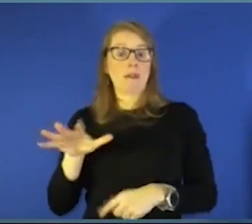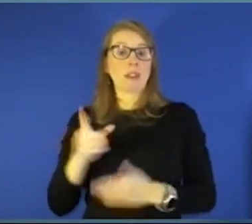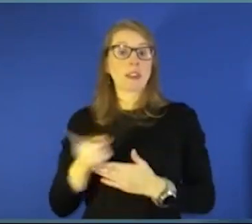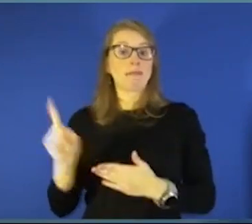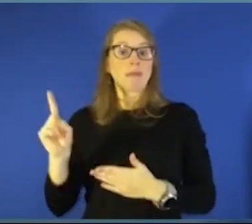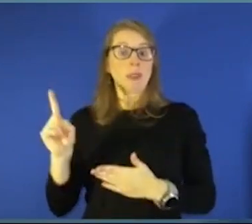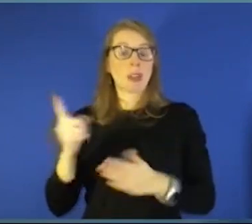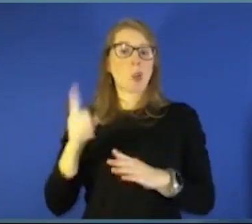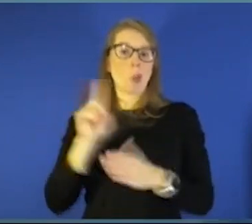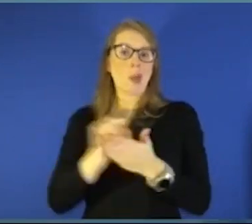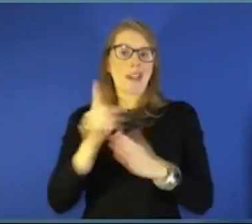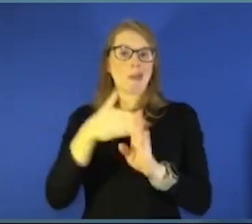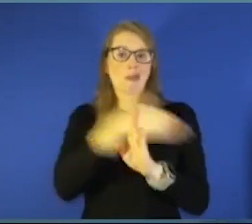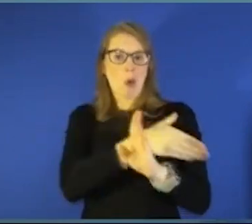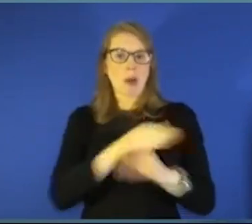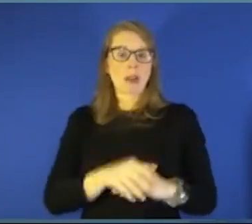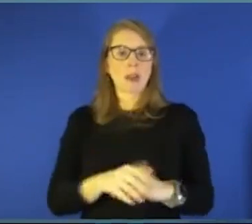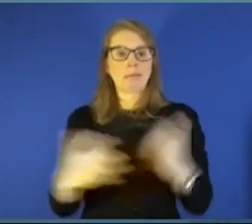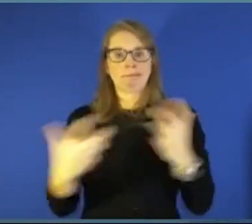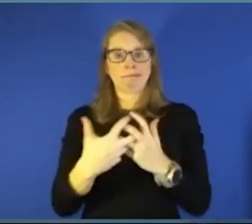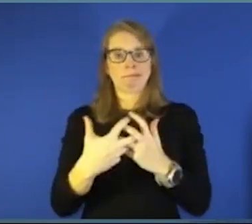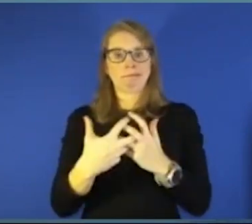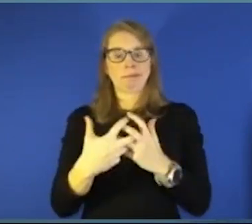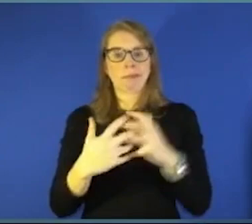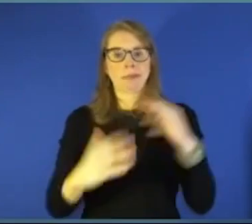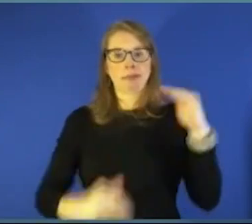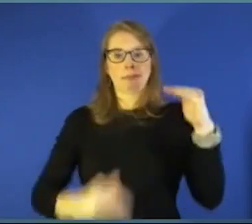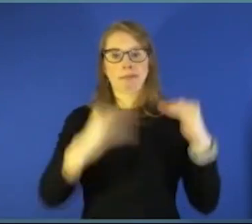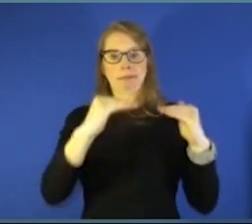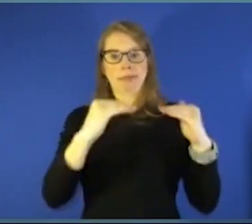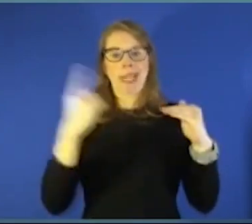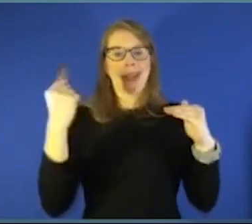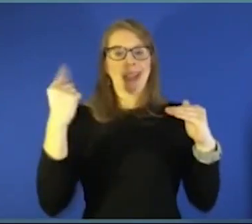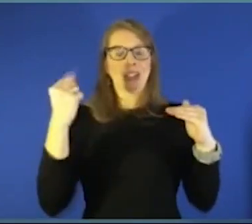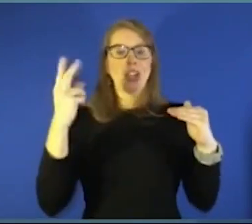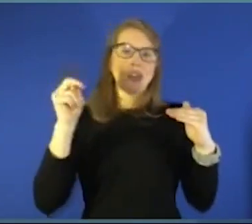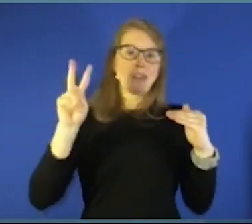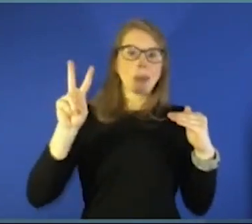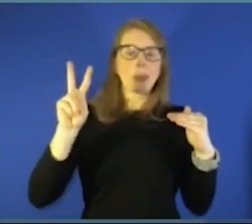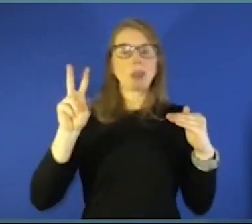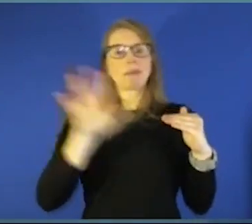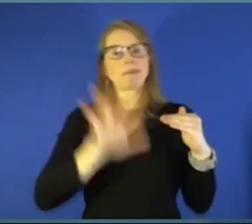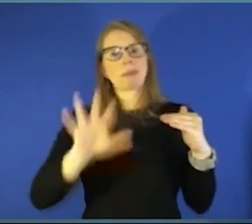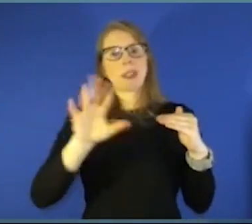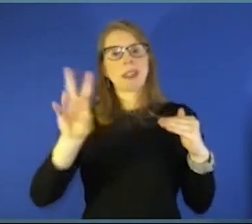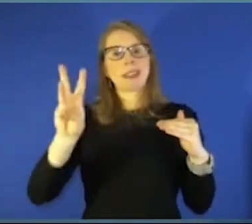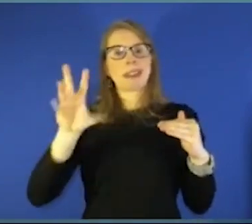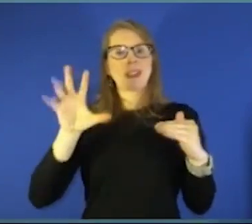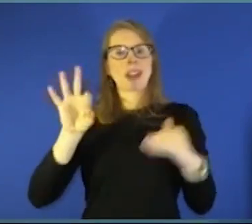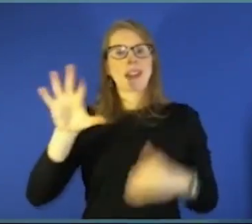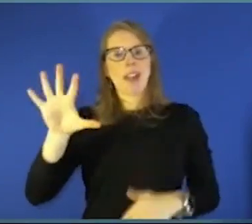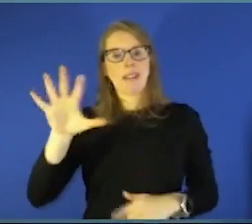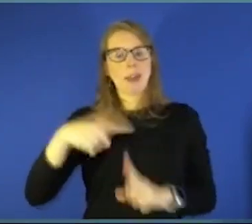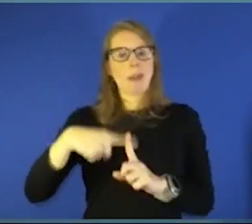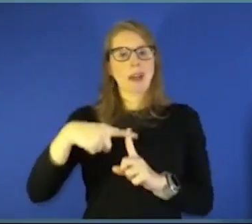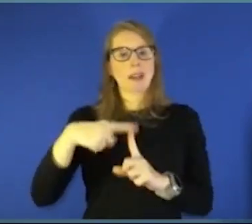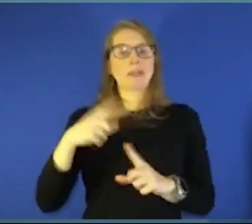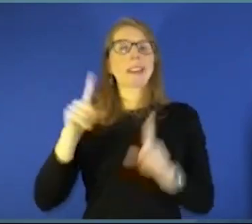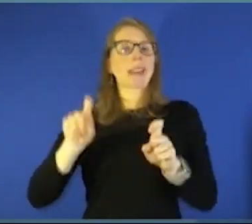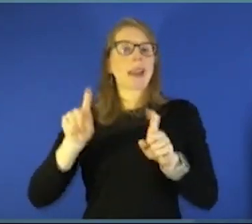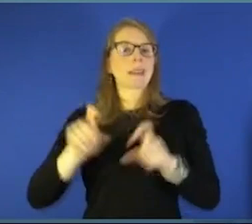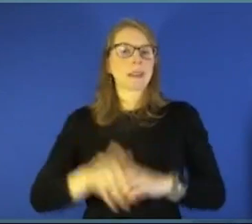So we had doubled. That matches almost our high a year ago, November. We had 695 positive